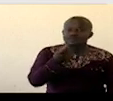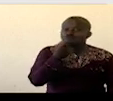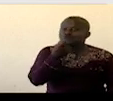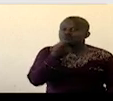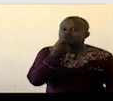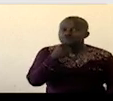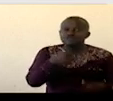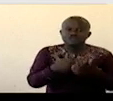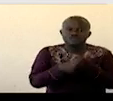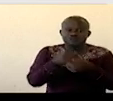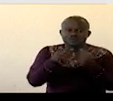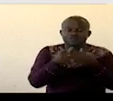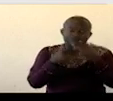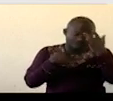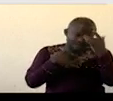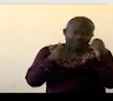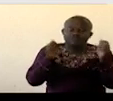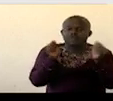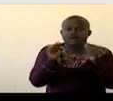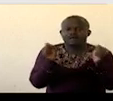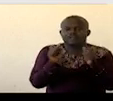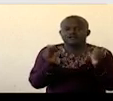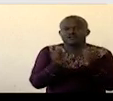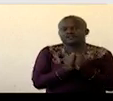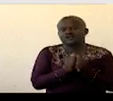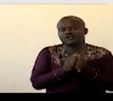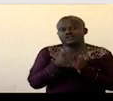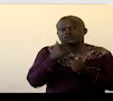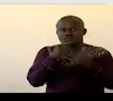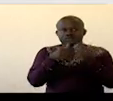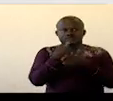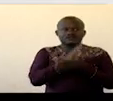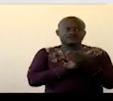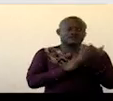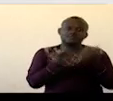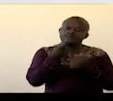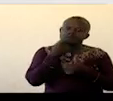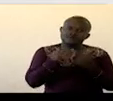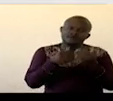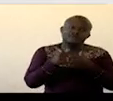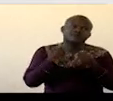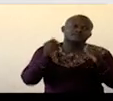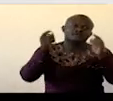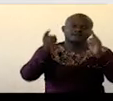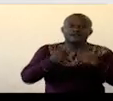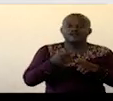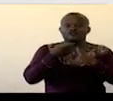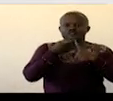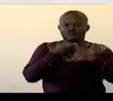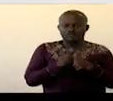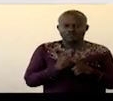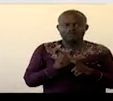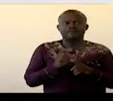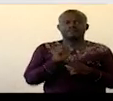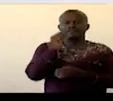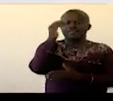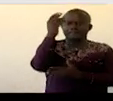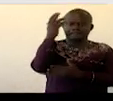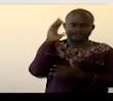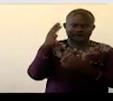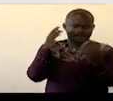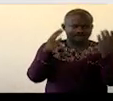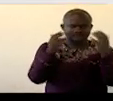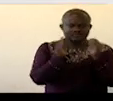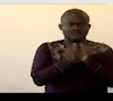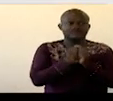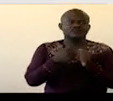treatment of malaria. So some medicines come from plants